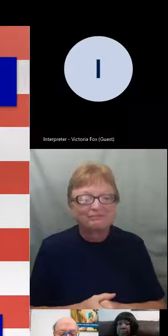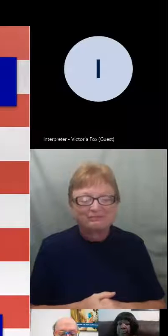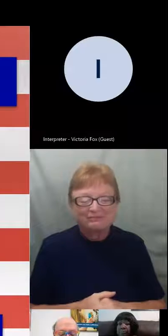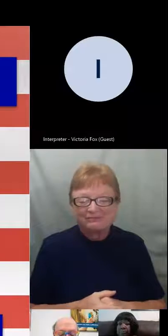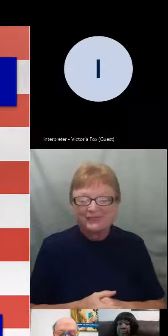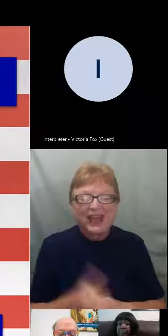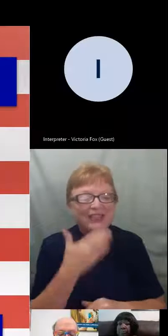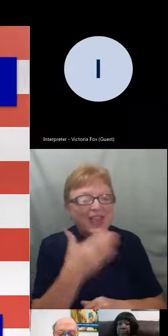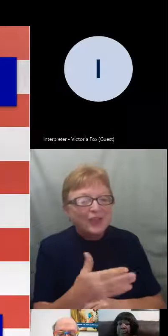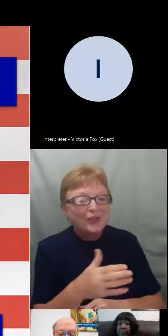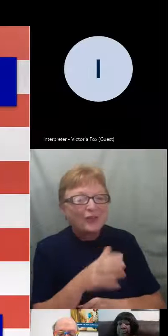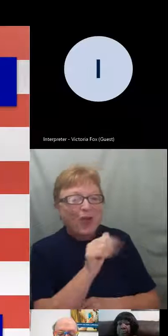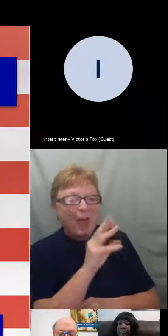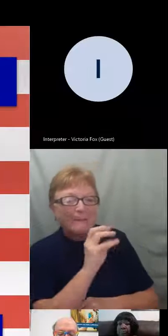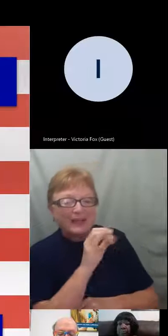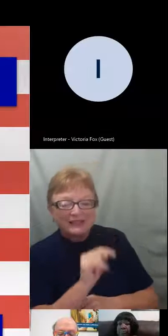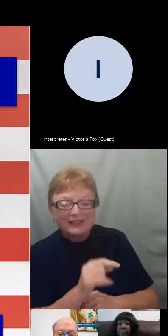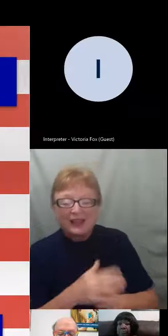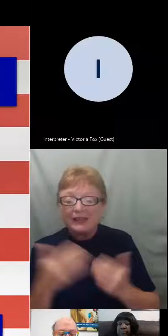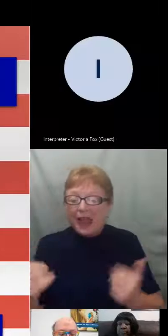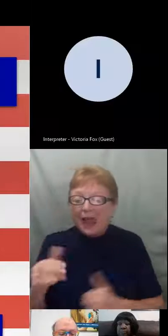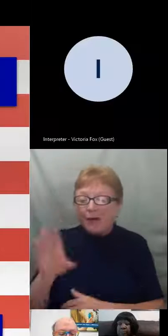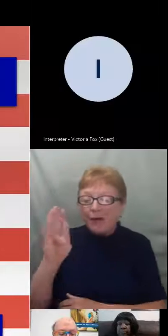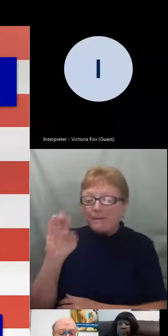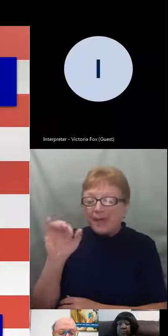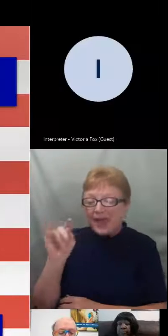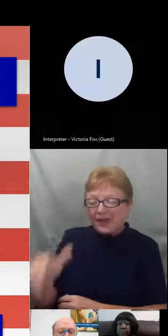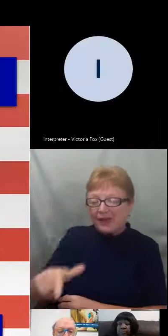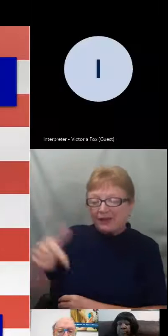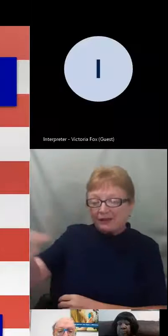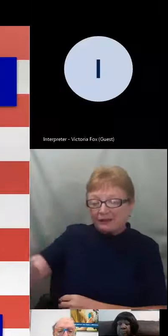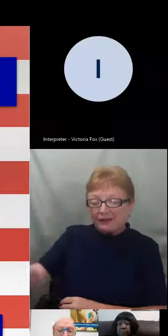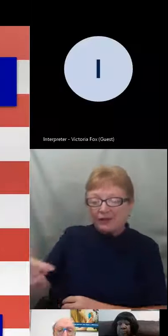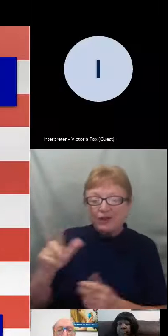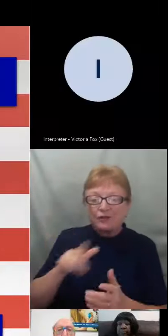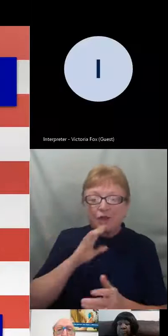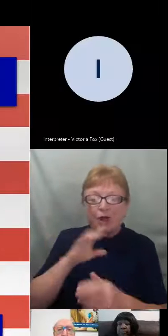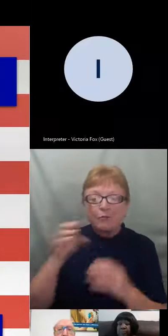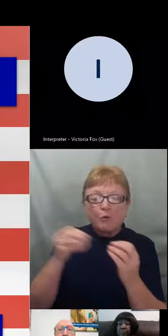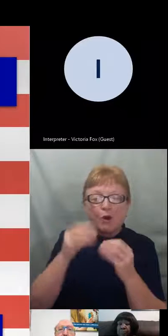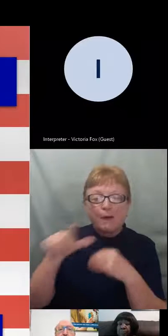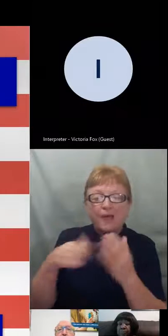Thank you, Amit. Now Betty will introduce herself and speak more about advocacy.